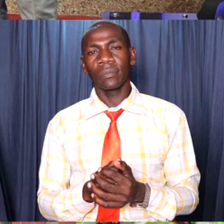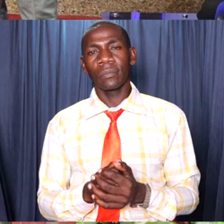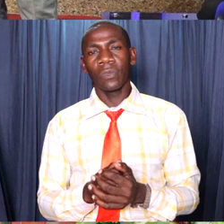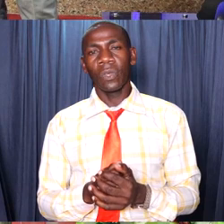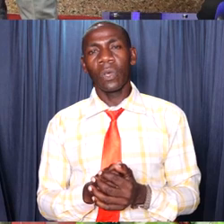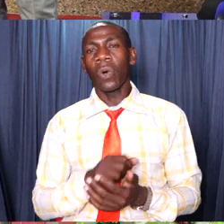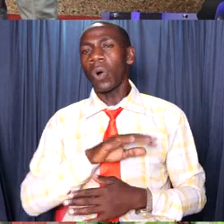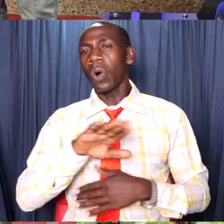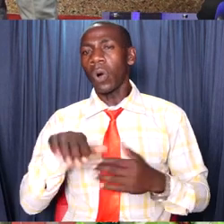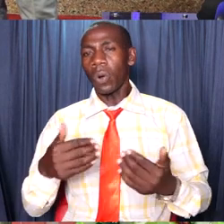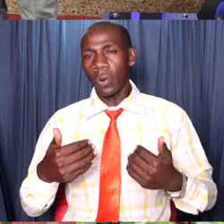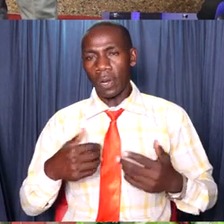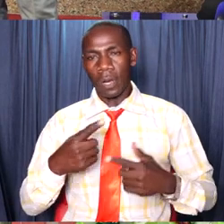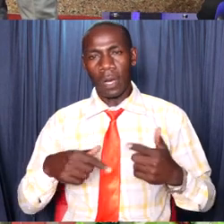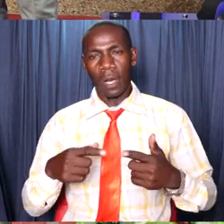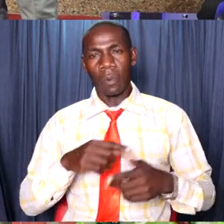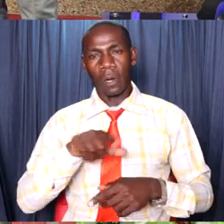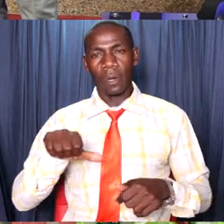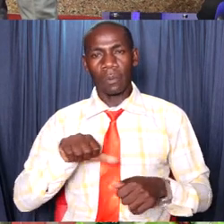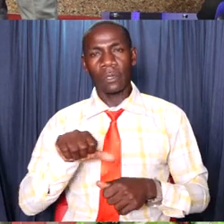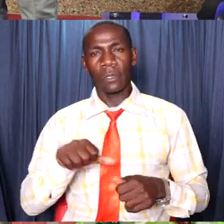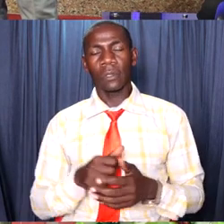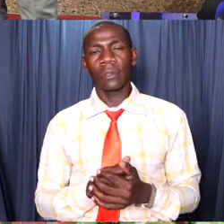haya yote yakaja. However all this will come around them.